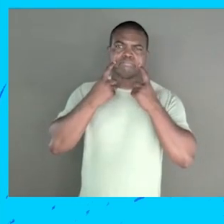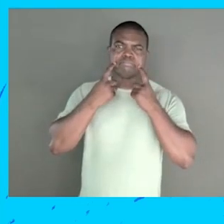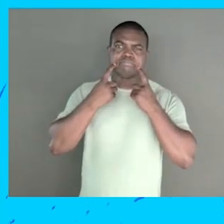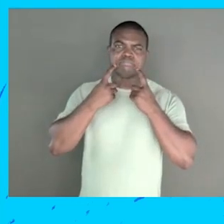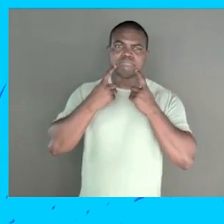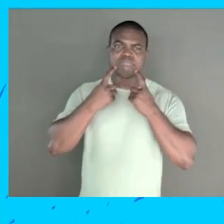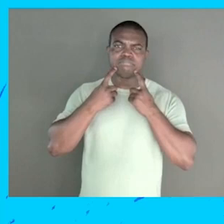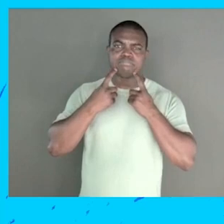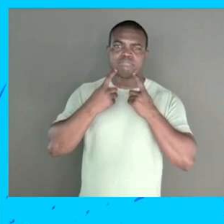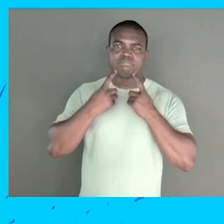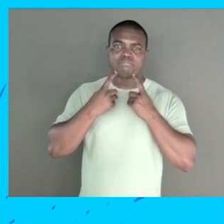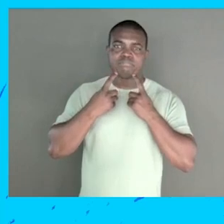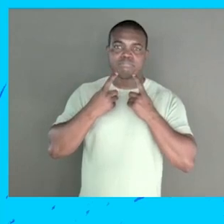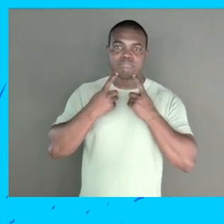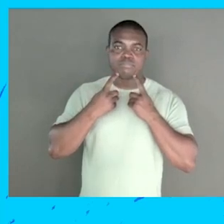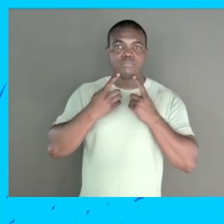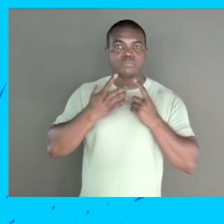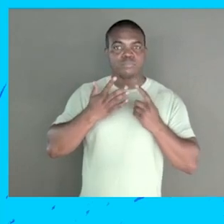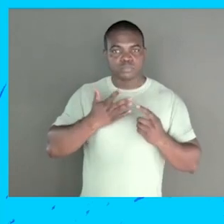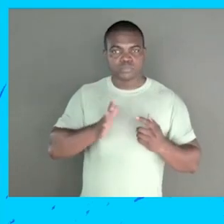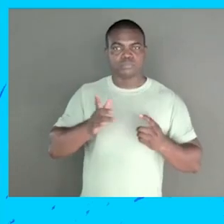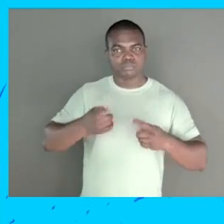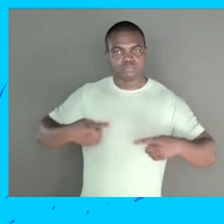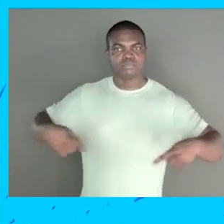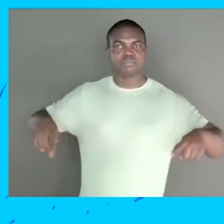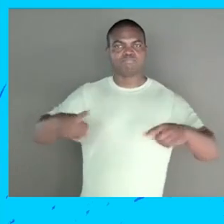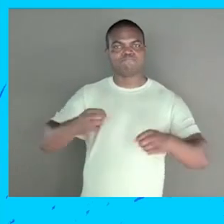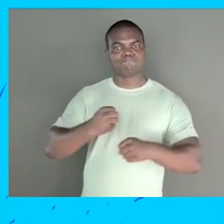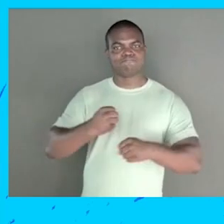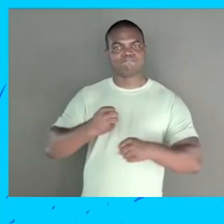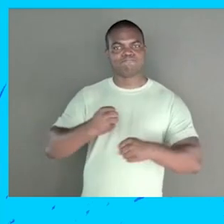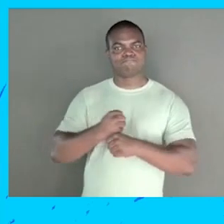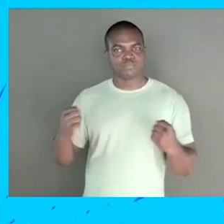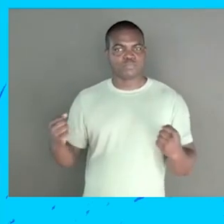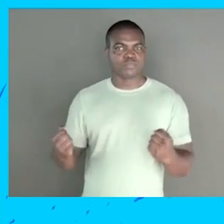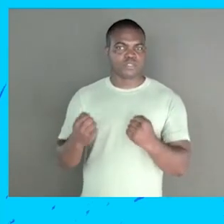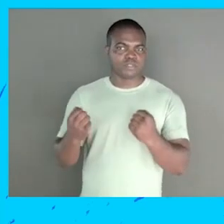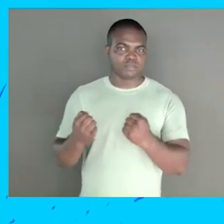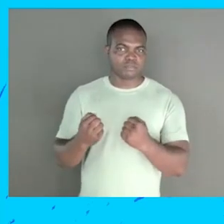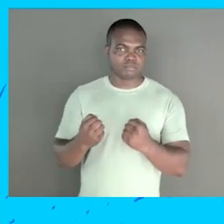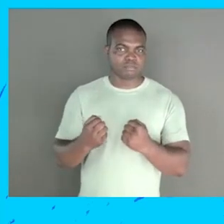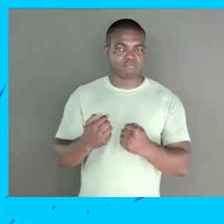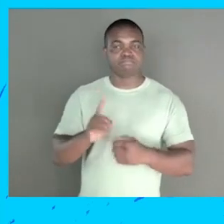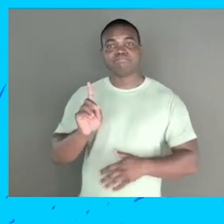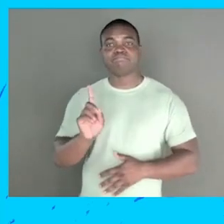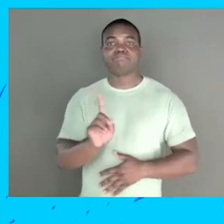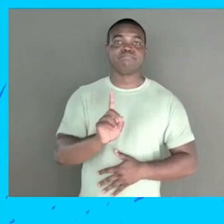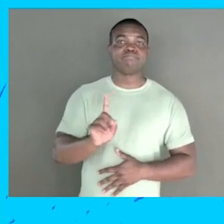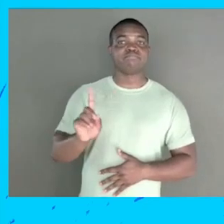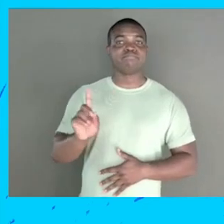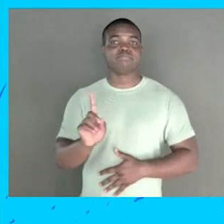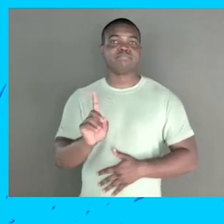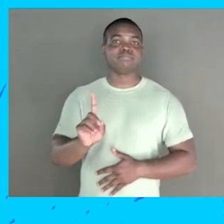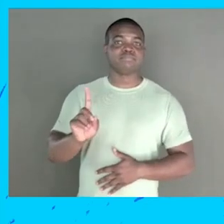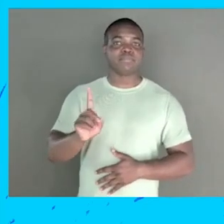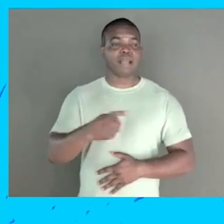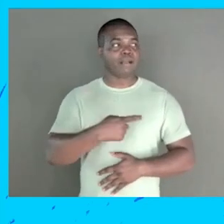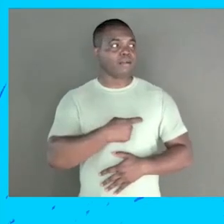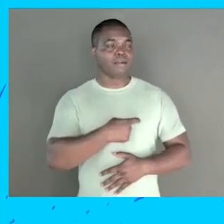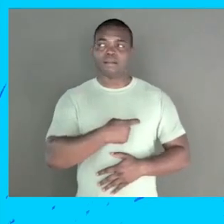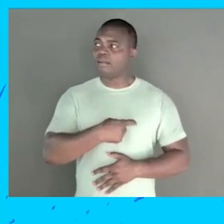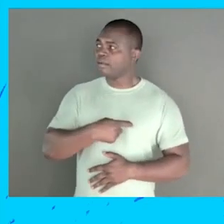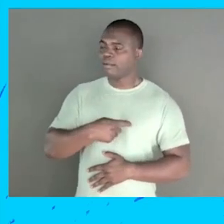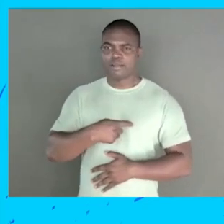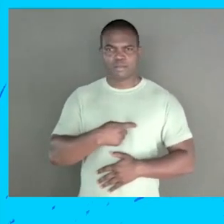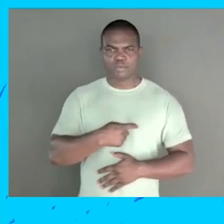streets without pounding hearts of fear, without the stalking. We will get that education that we have called for,